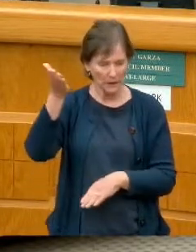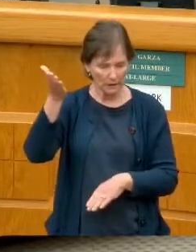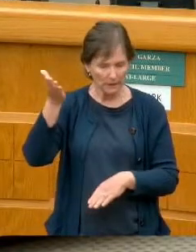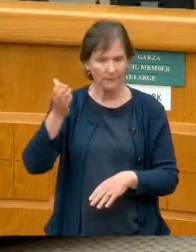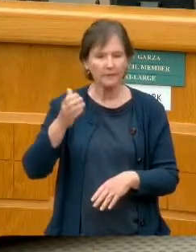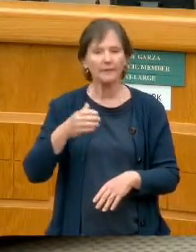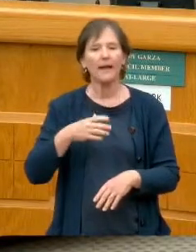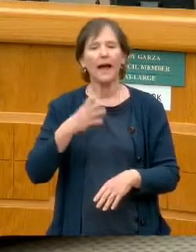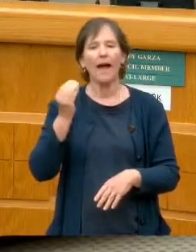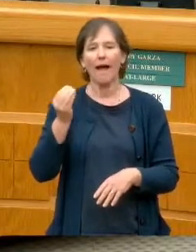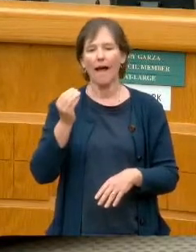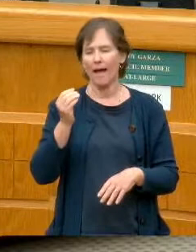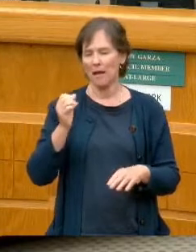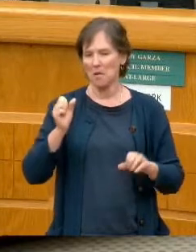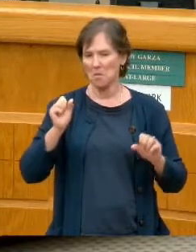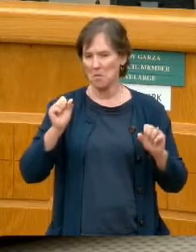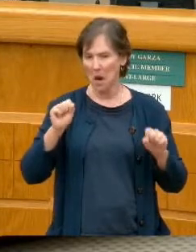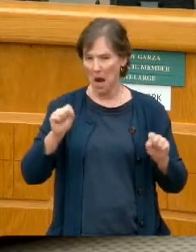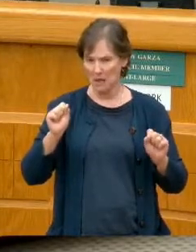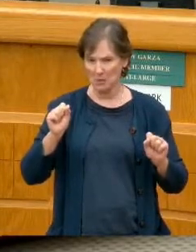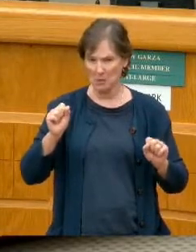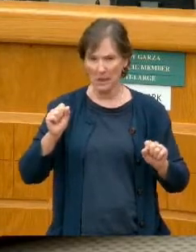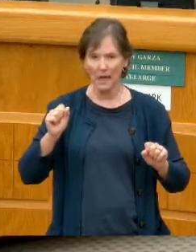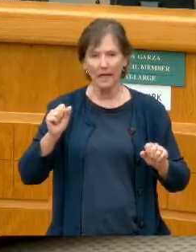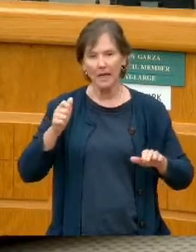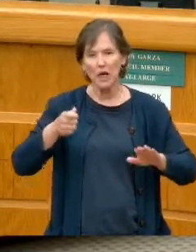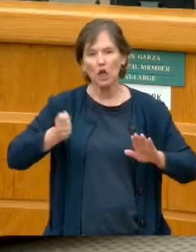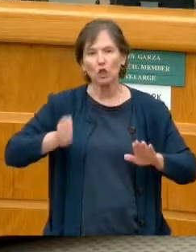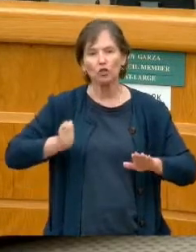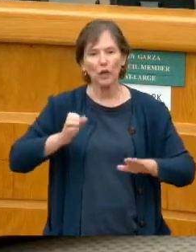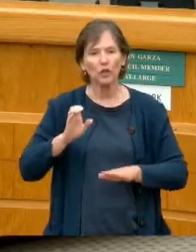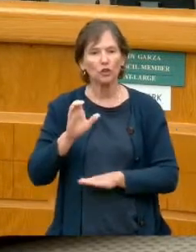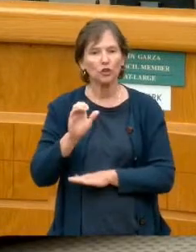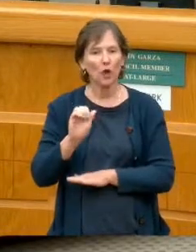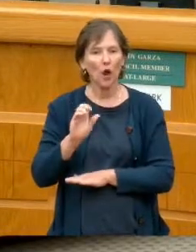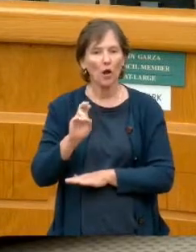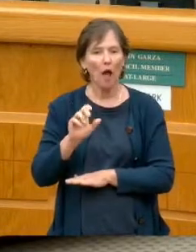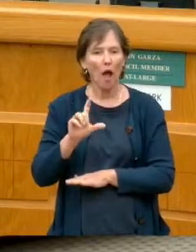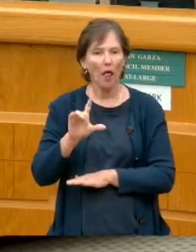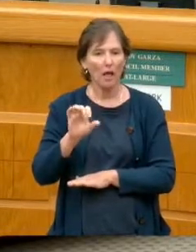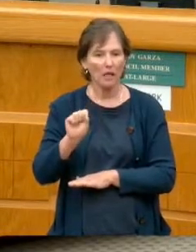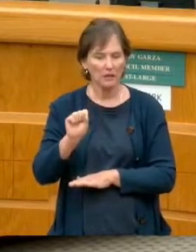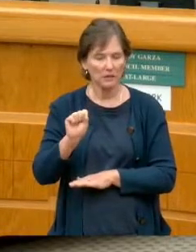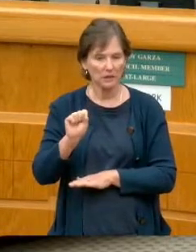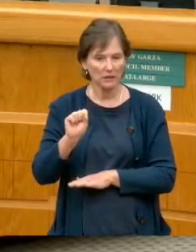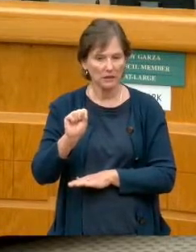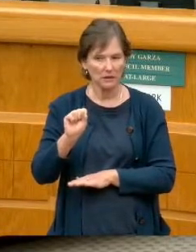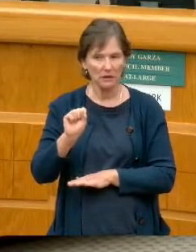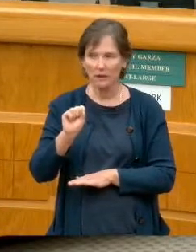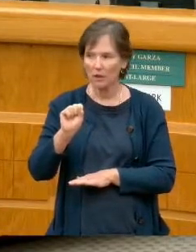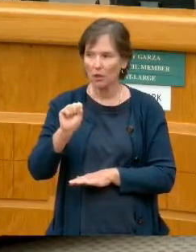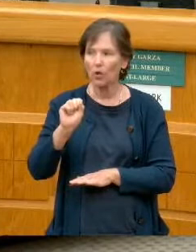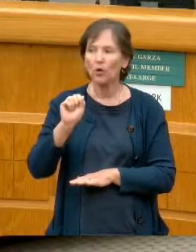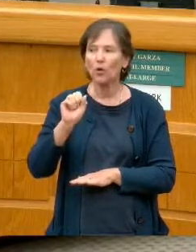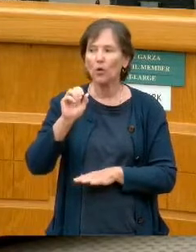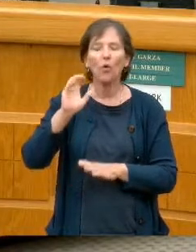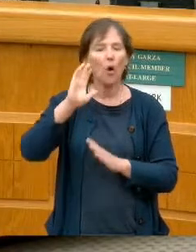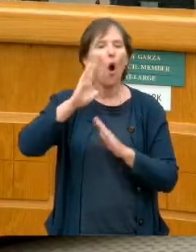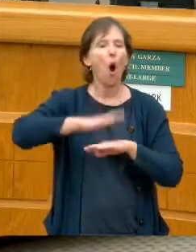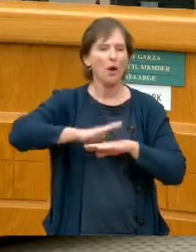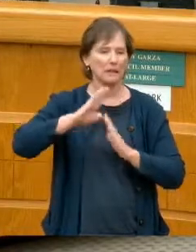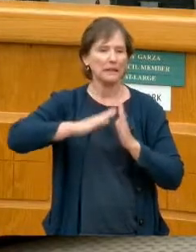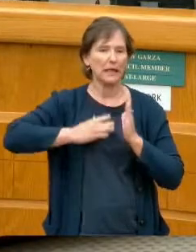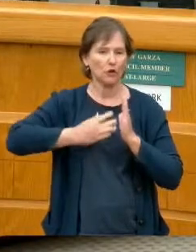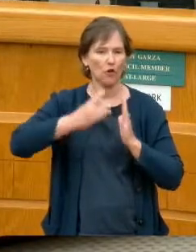here WebEx or in person, but she is scheduled to make a presentation. Is that correct? I think that's the information I